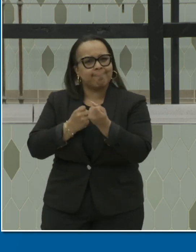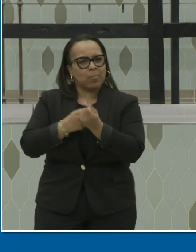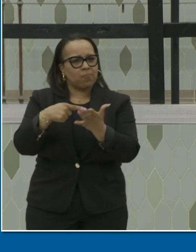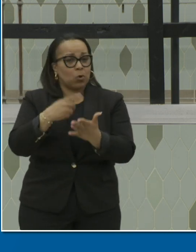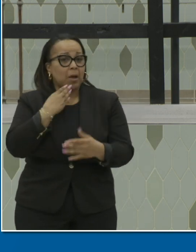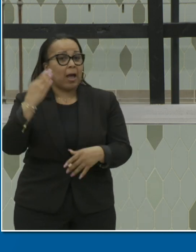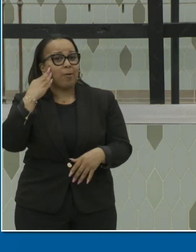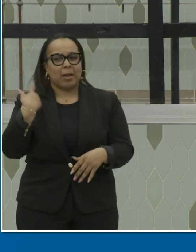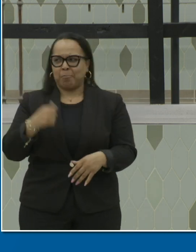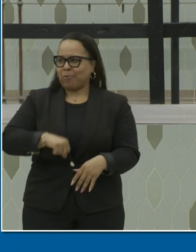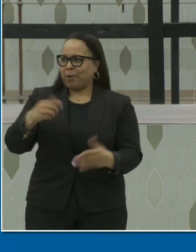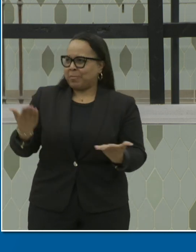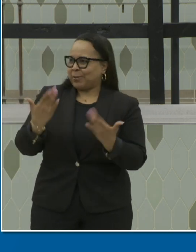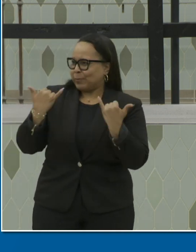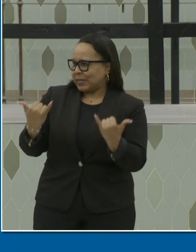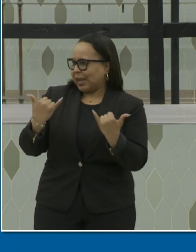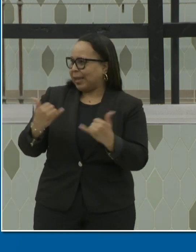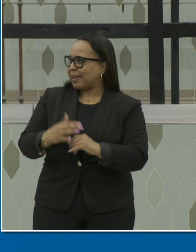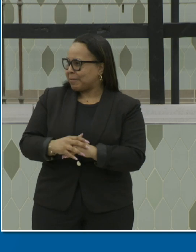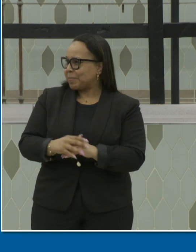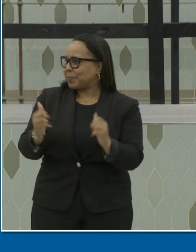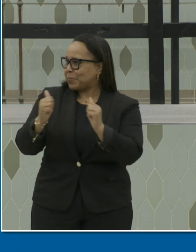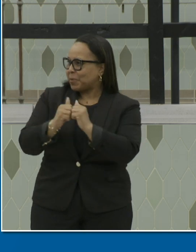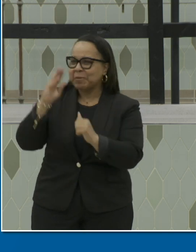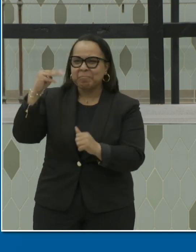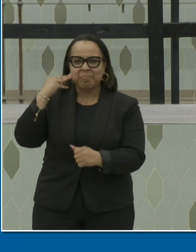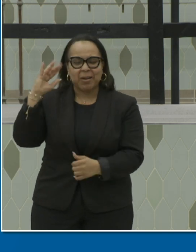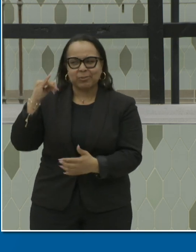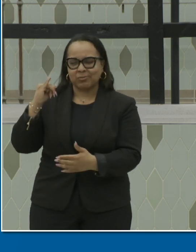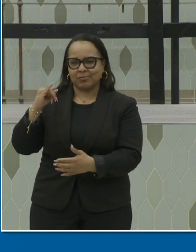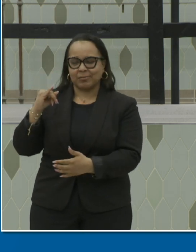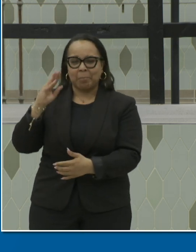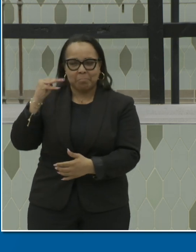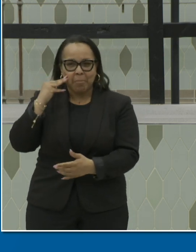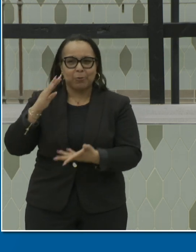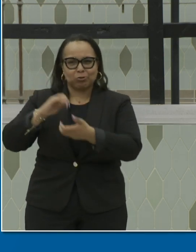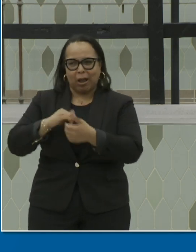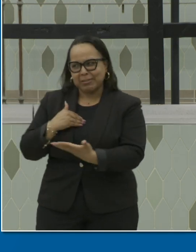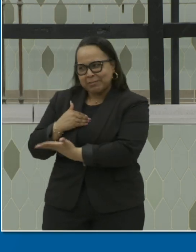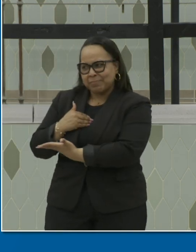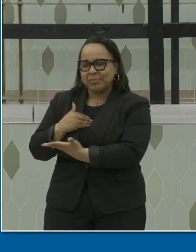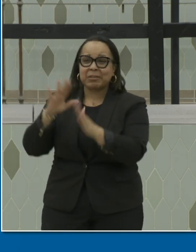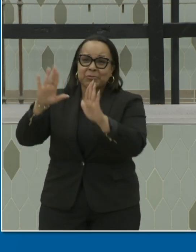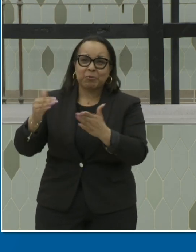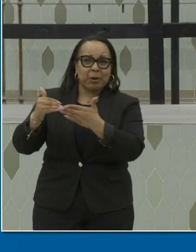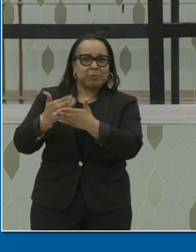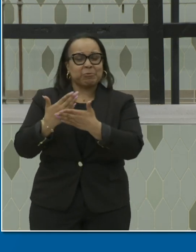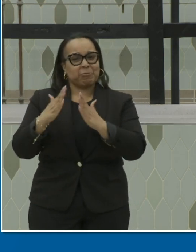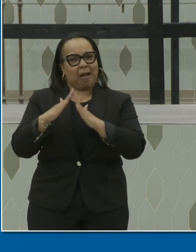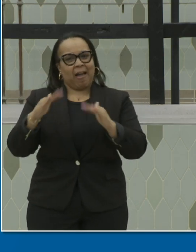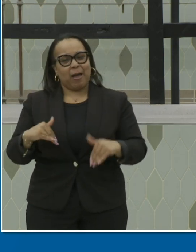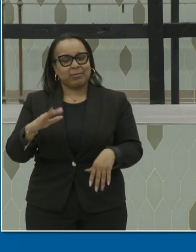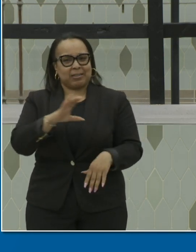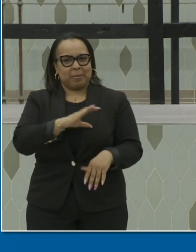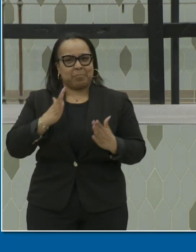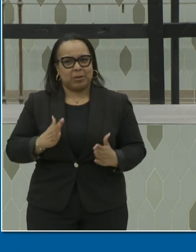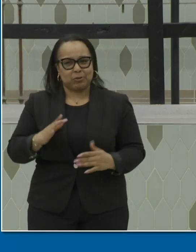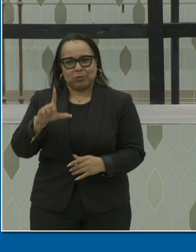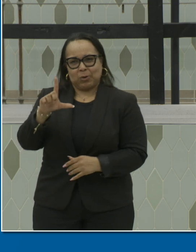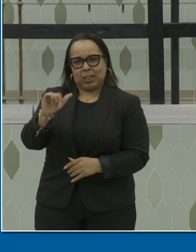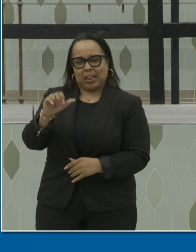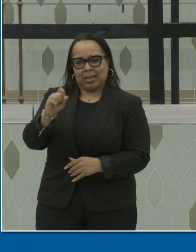housing. So proud to be here today with Mayor Johnson and his great new housing commissioner, Lisette